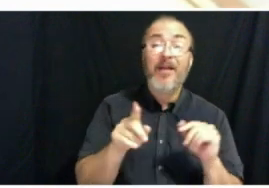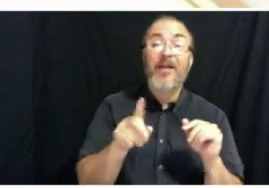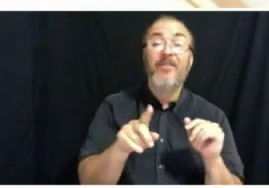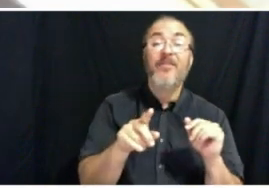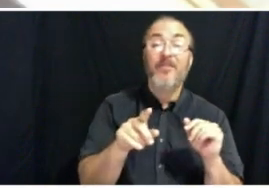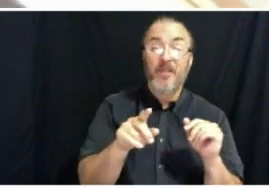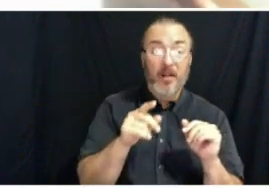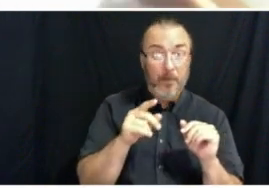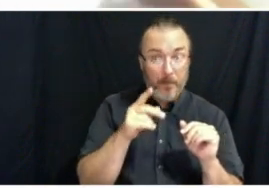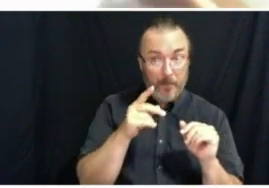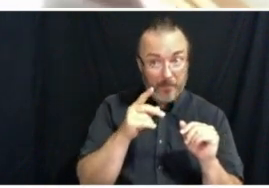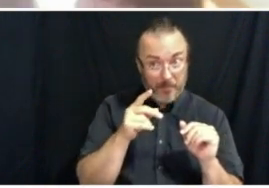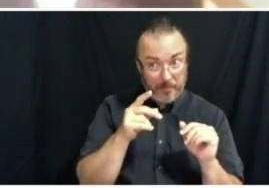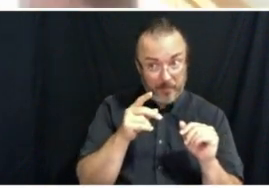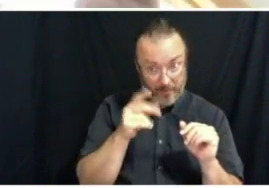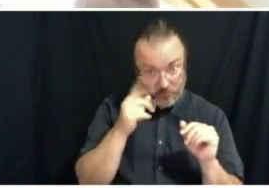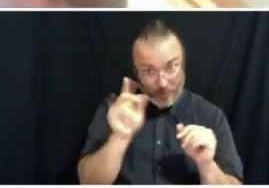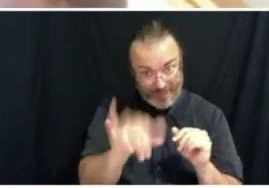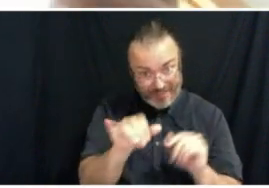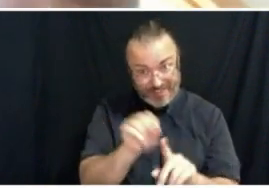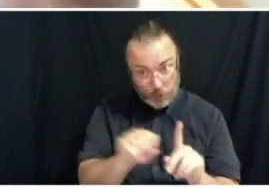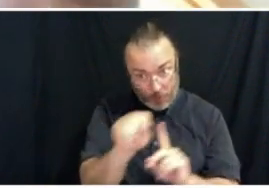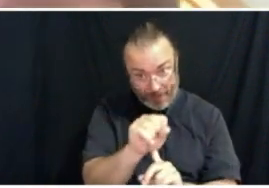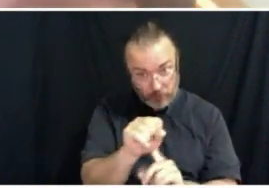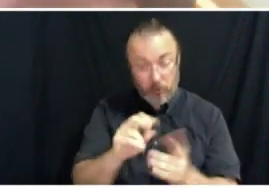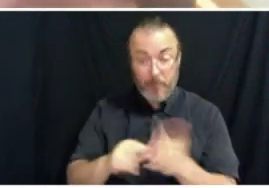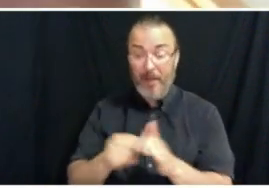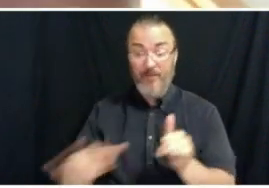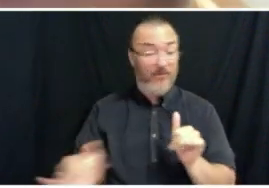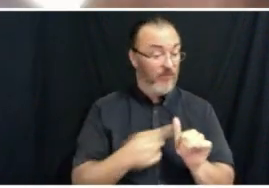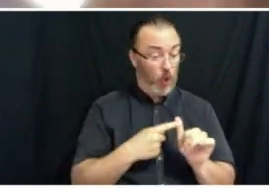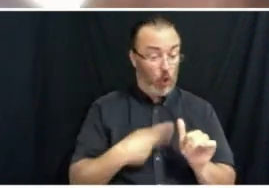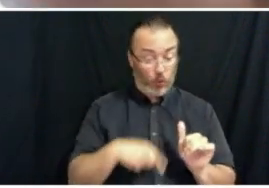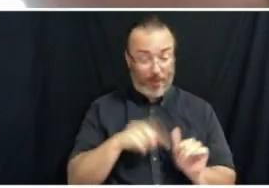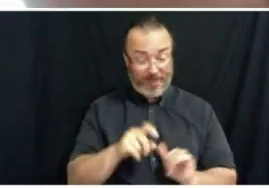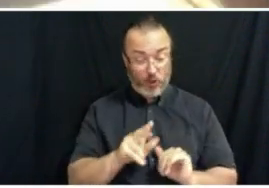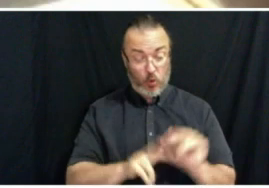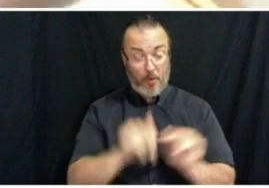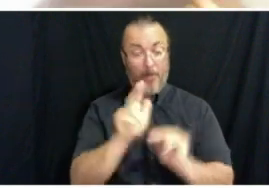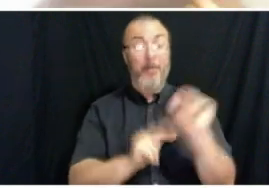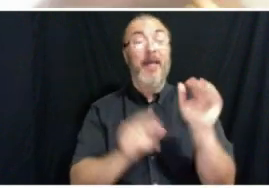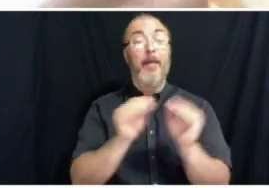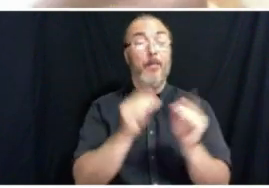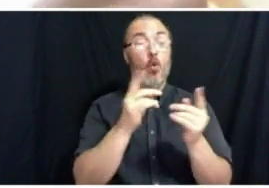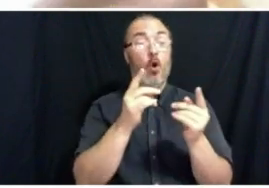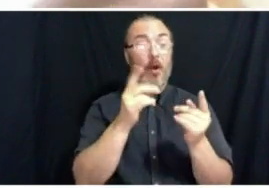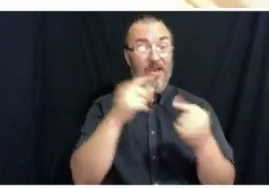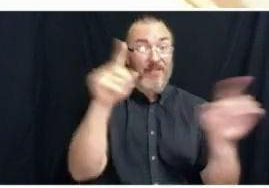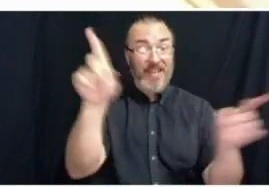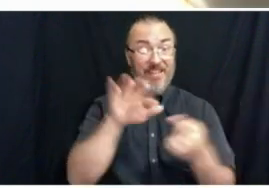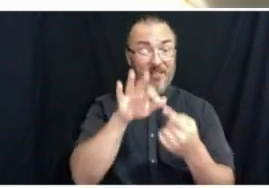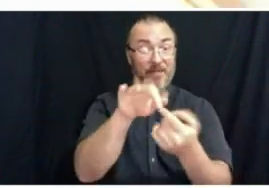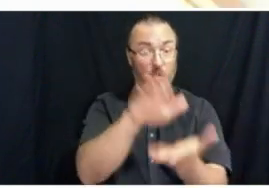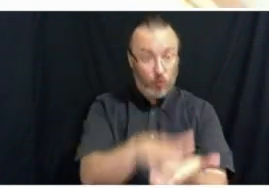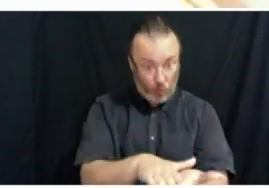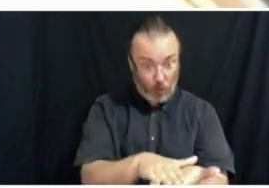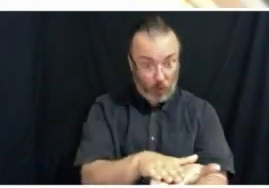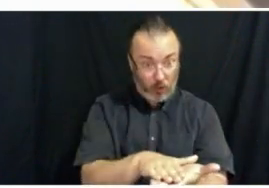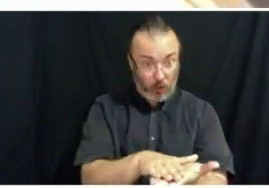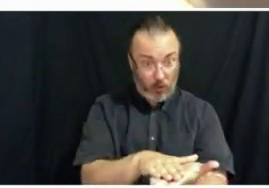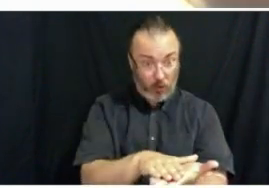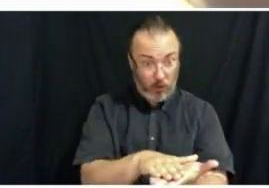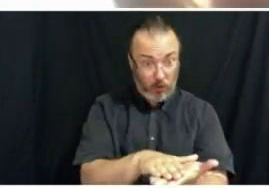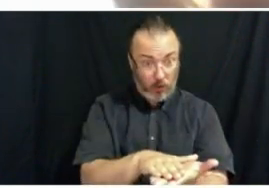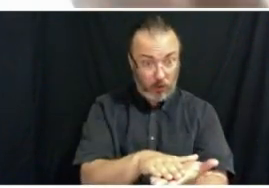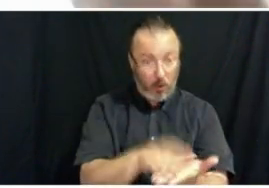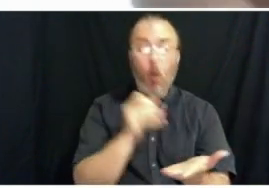does it make sense to first build more effective special units and special schools in the meantime? Or does it make